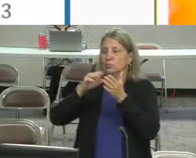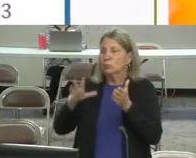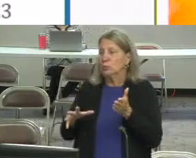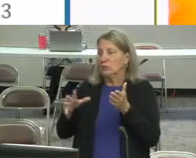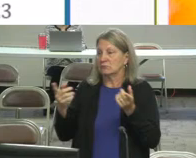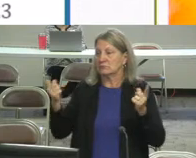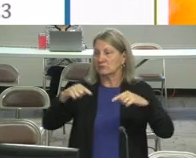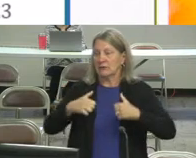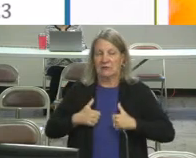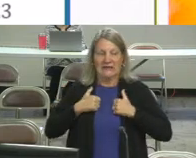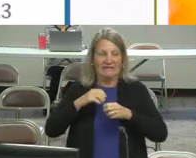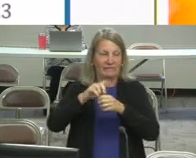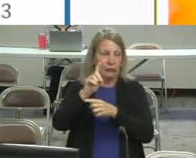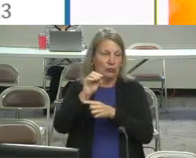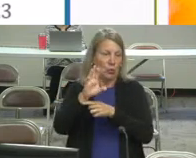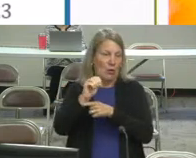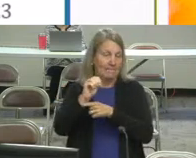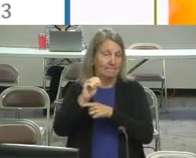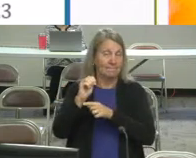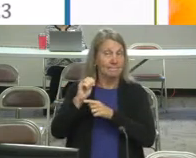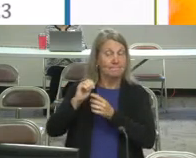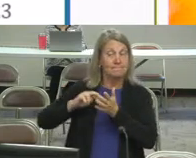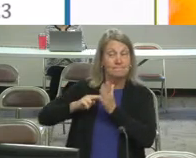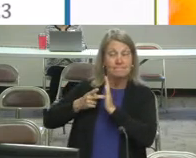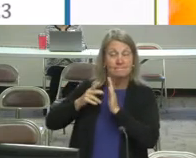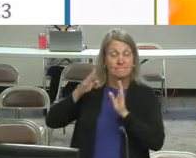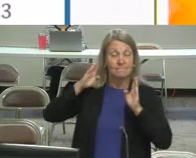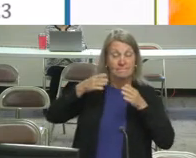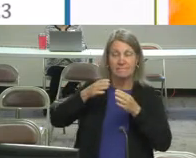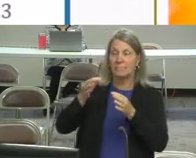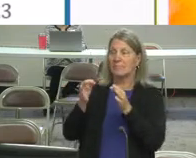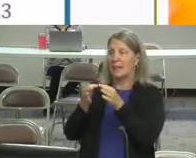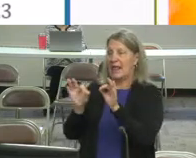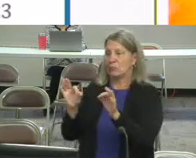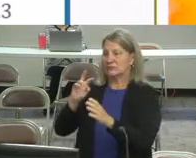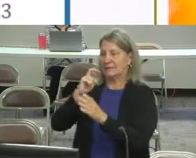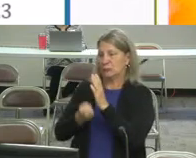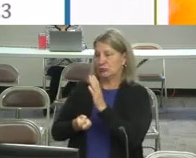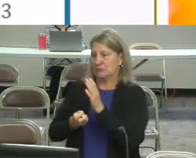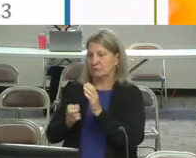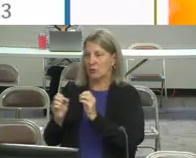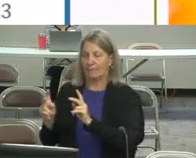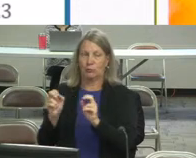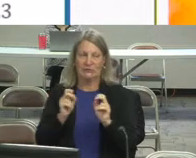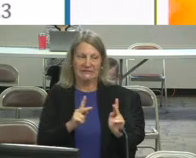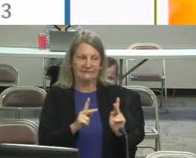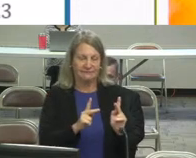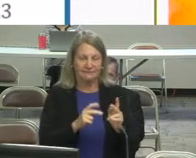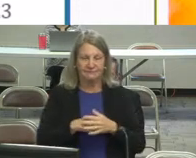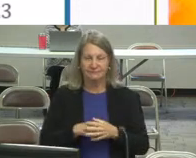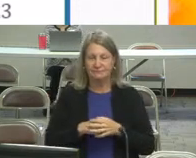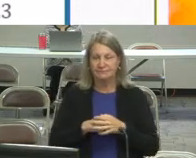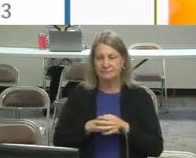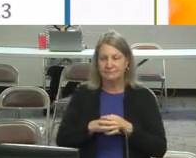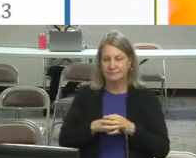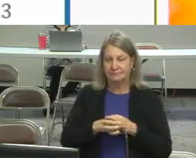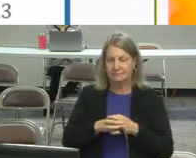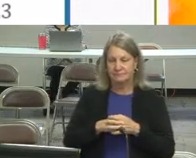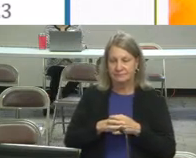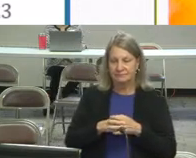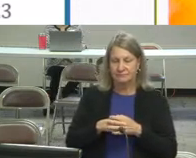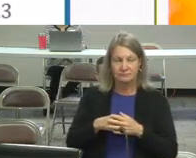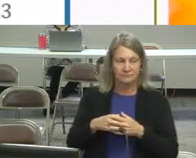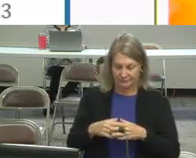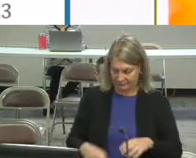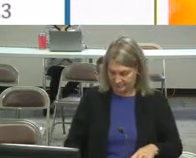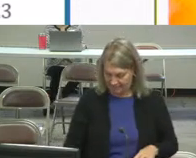so that way we can allow more students to come and reside in our dorm living space and that allows them